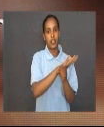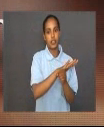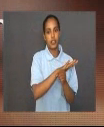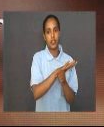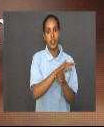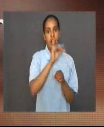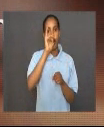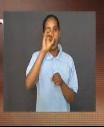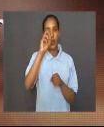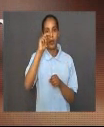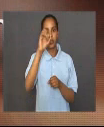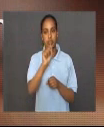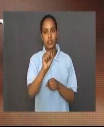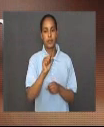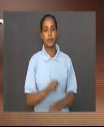charged ion,